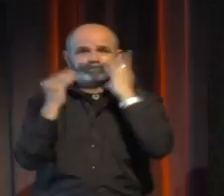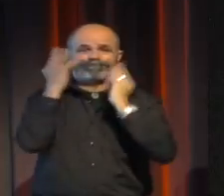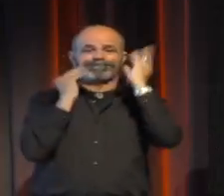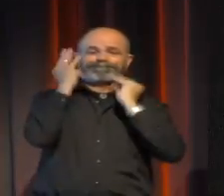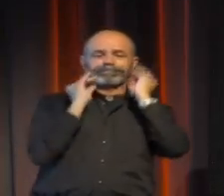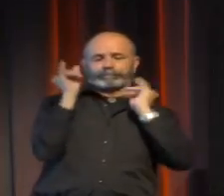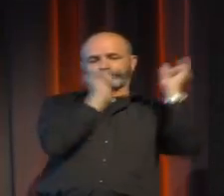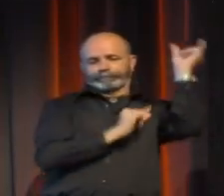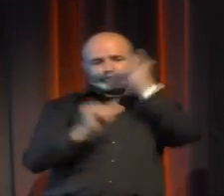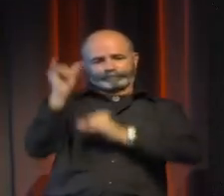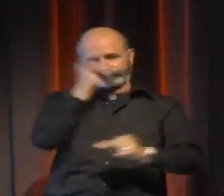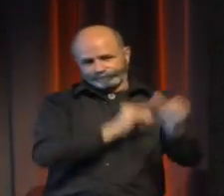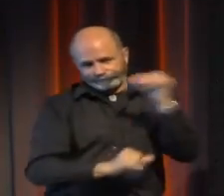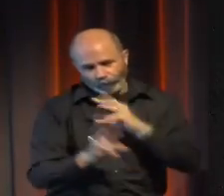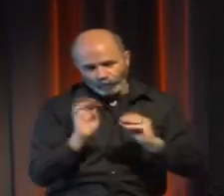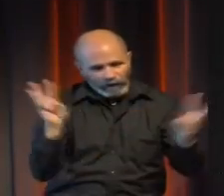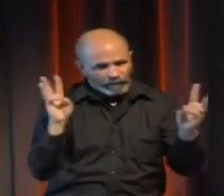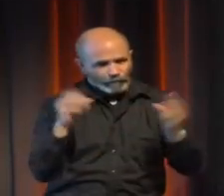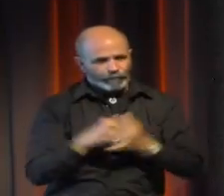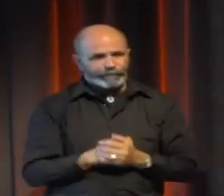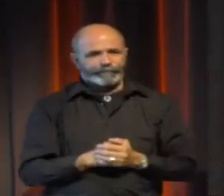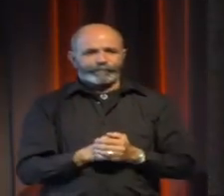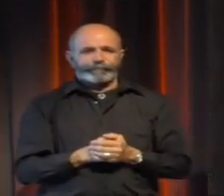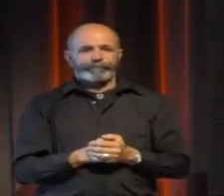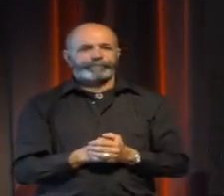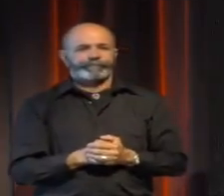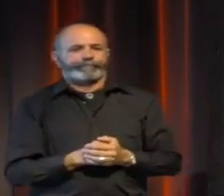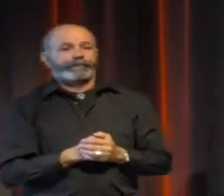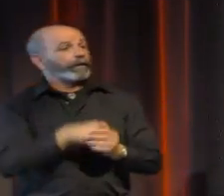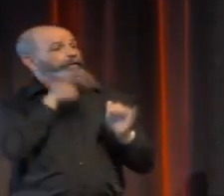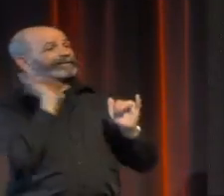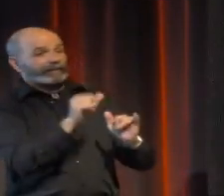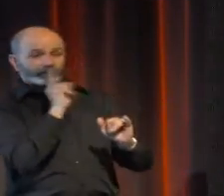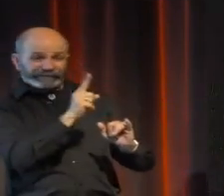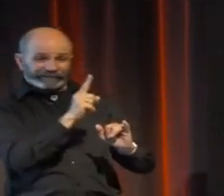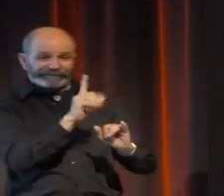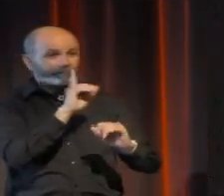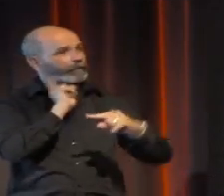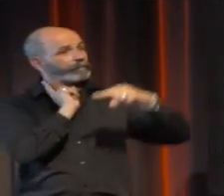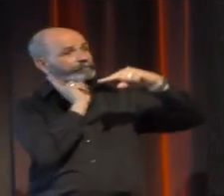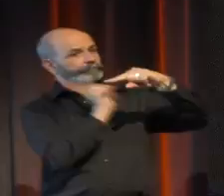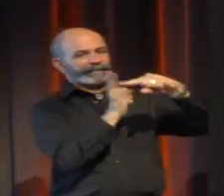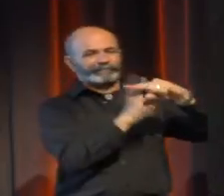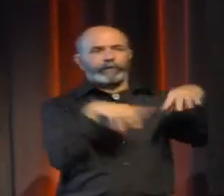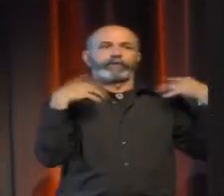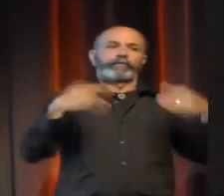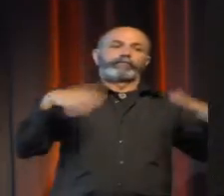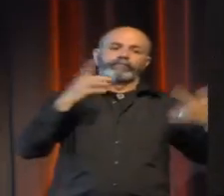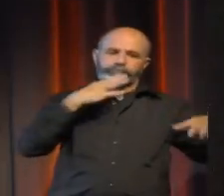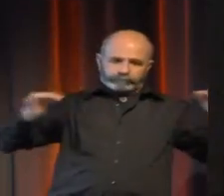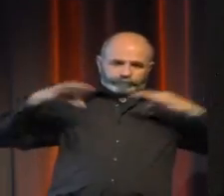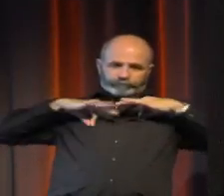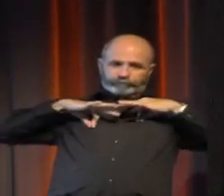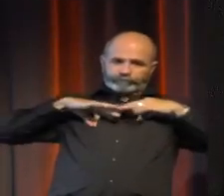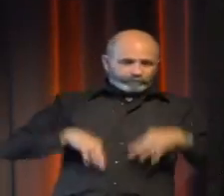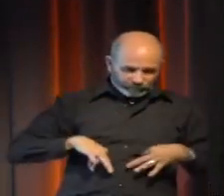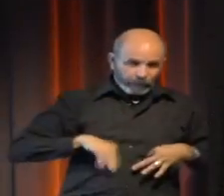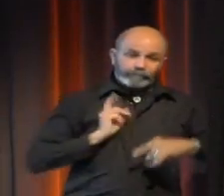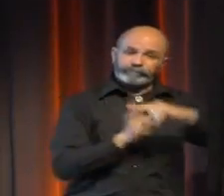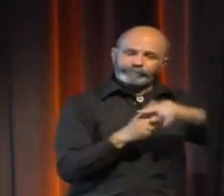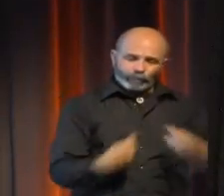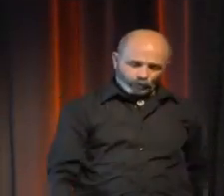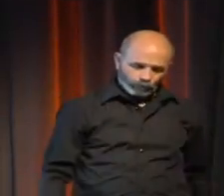that taking on an opportunity like this can have on an individual are immense. By taking a risk like